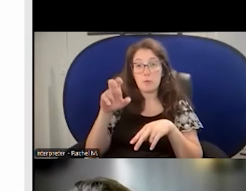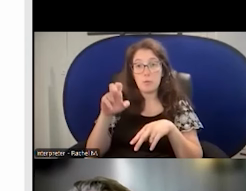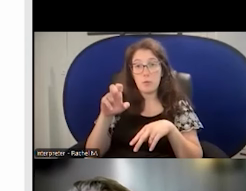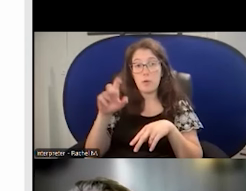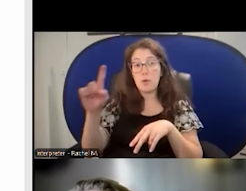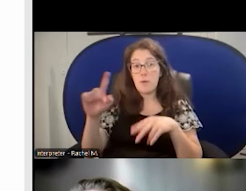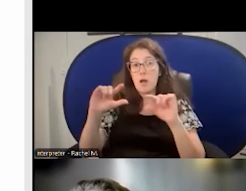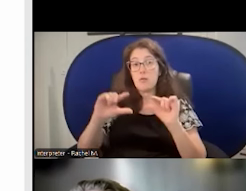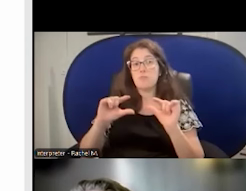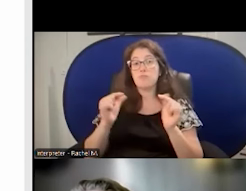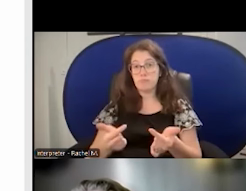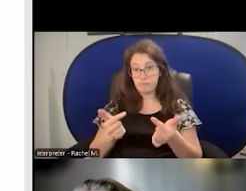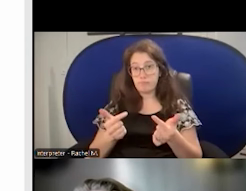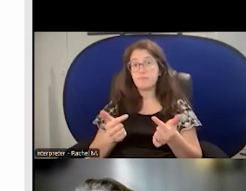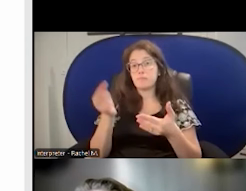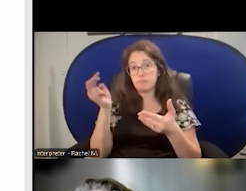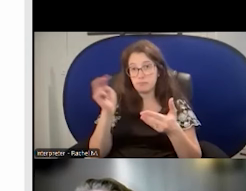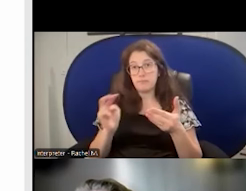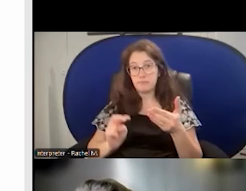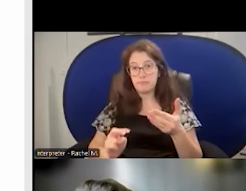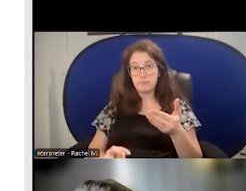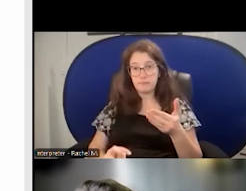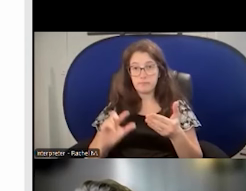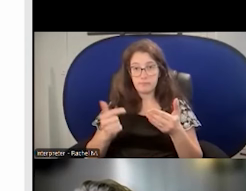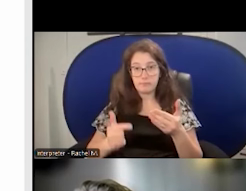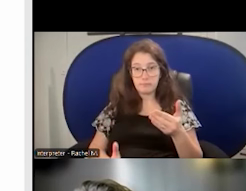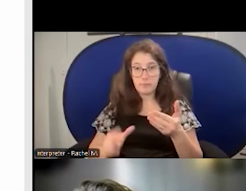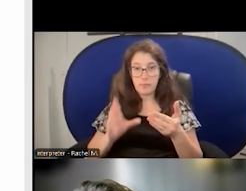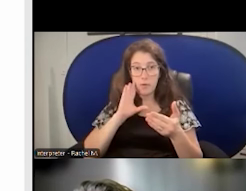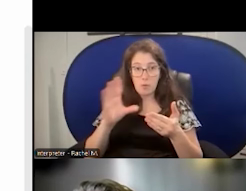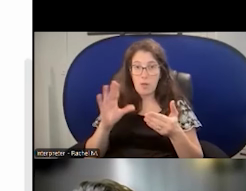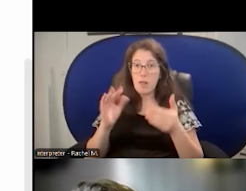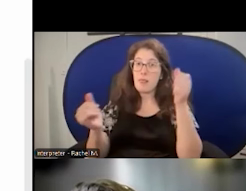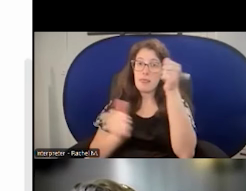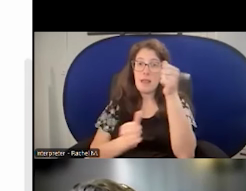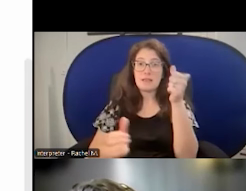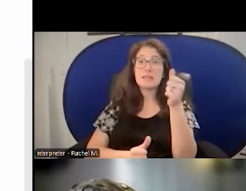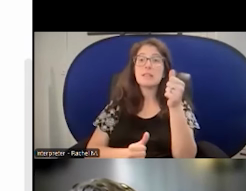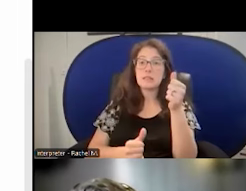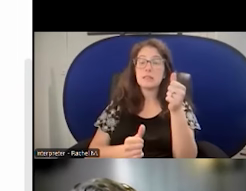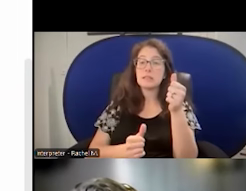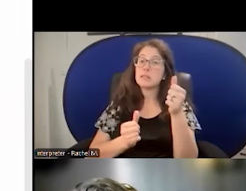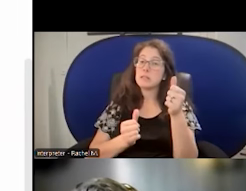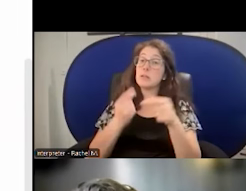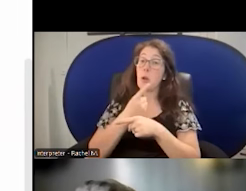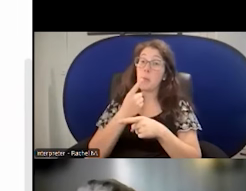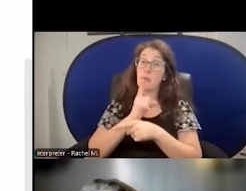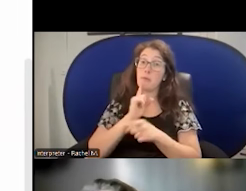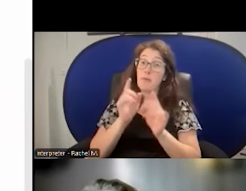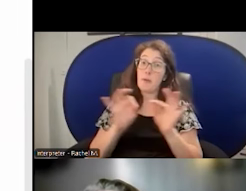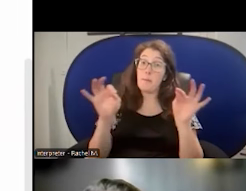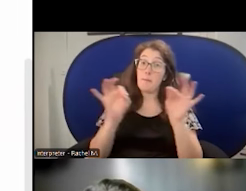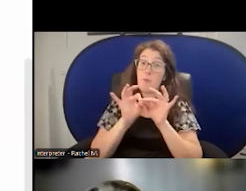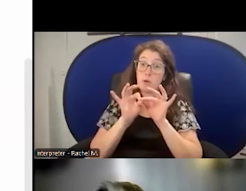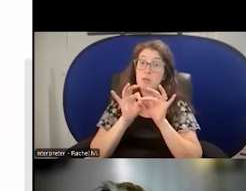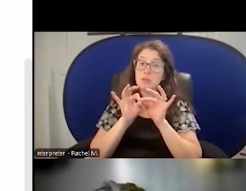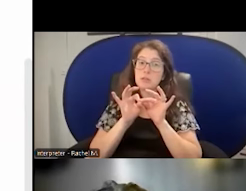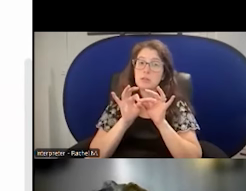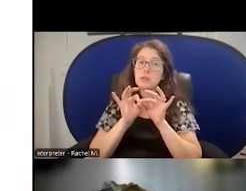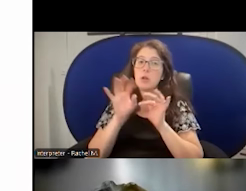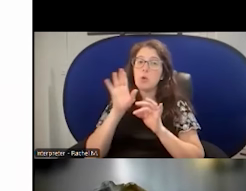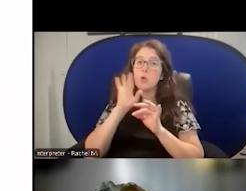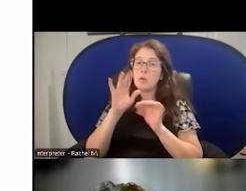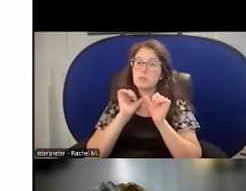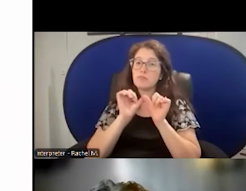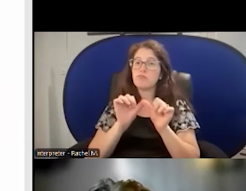way through the other headings. So nesting your headings properly is incredibly important. Again, it retains that structure